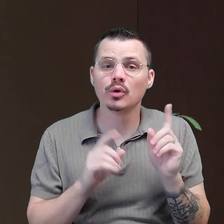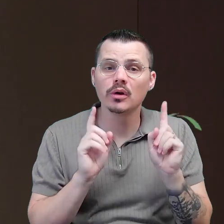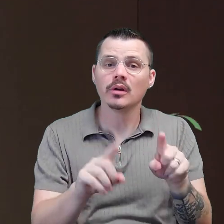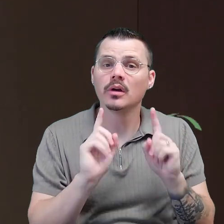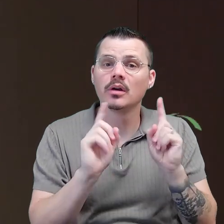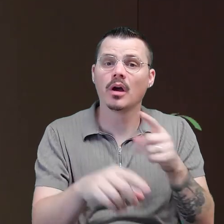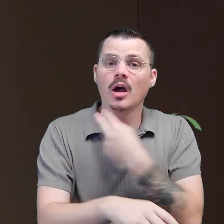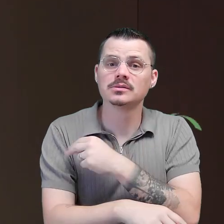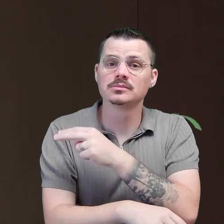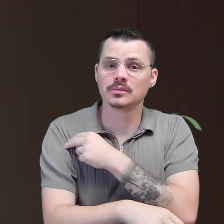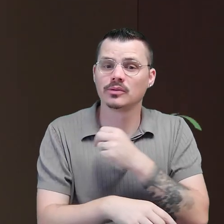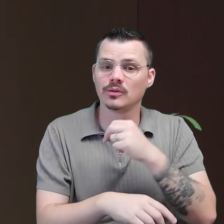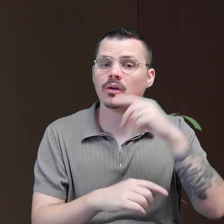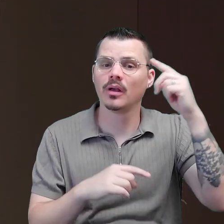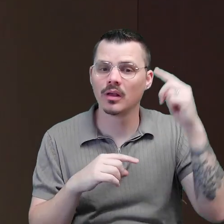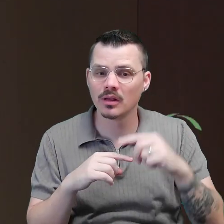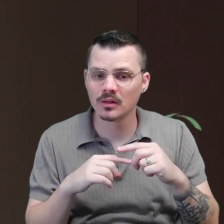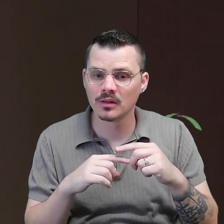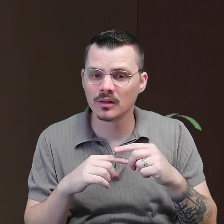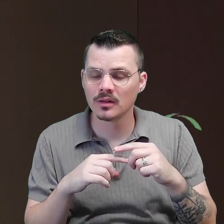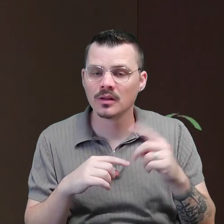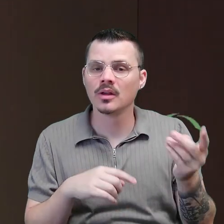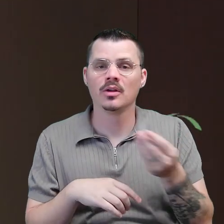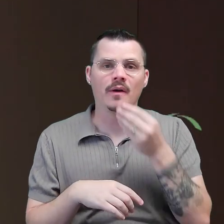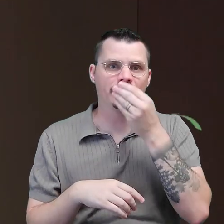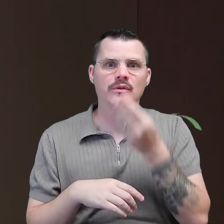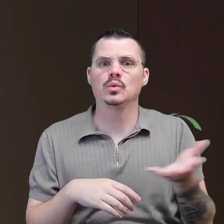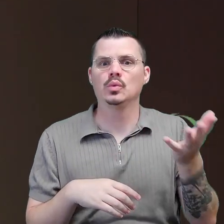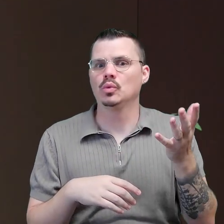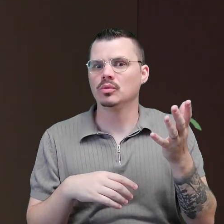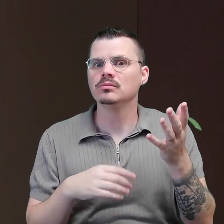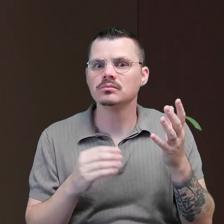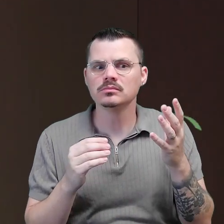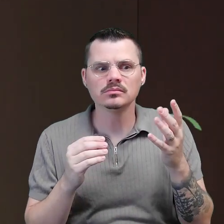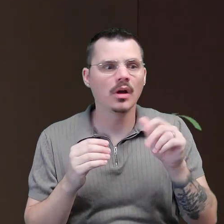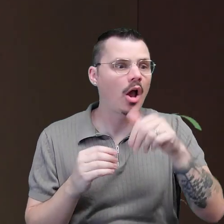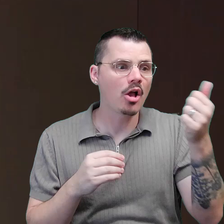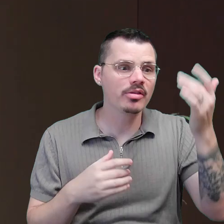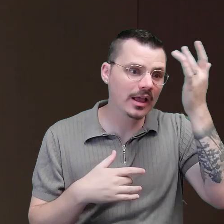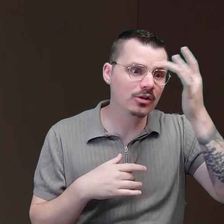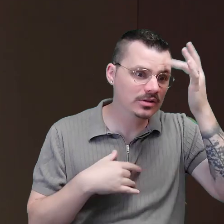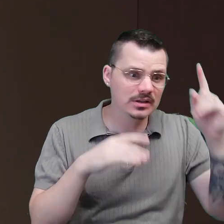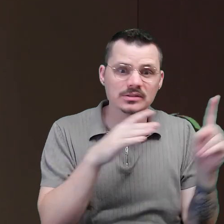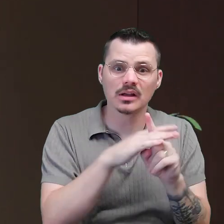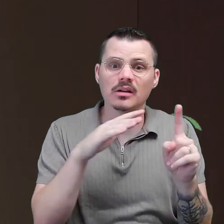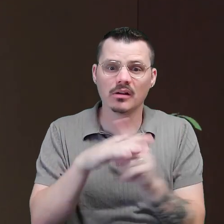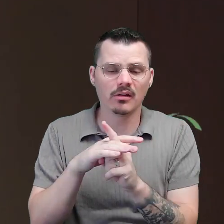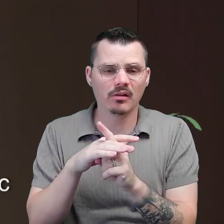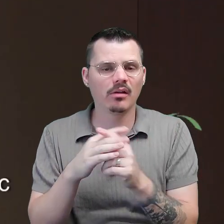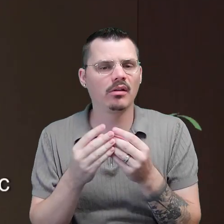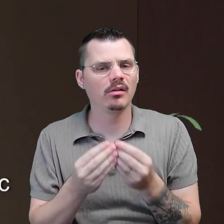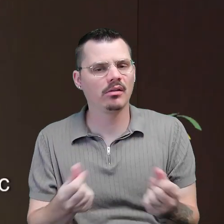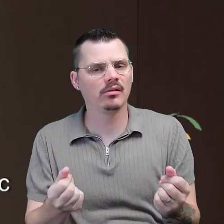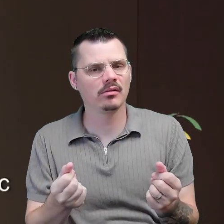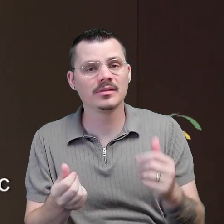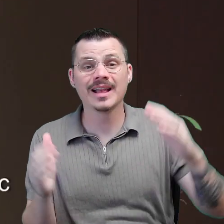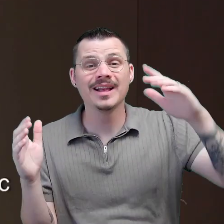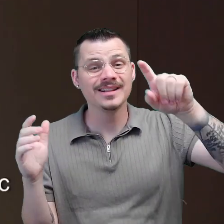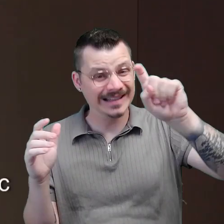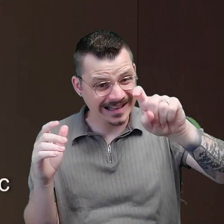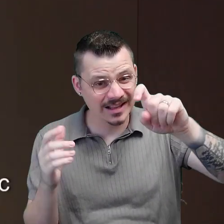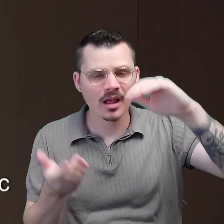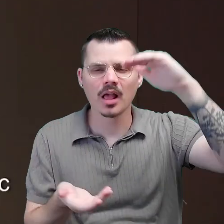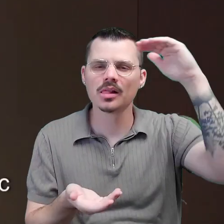fewer hospitalizations. They had fewer exacerbations of other illnesses. They ended up